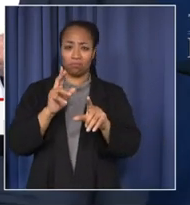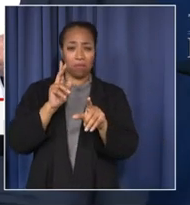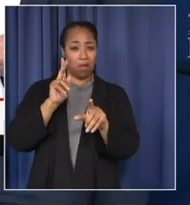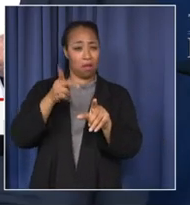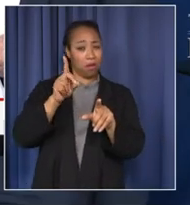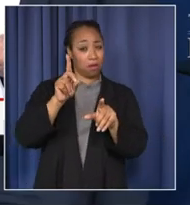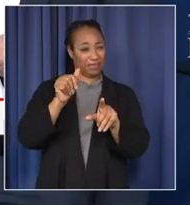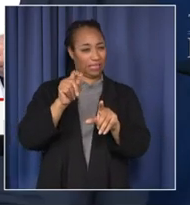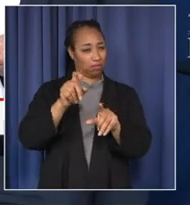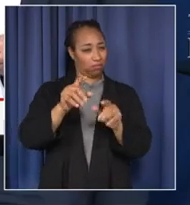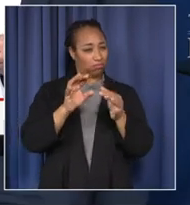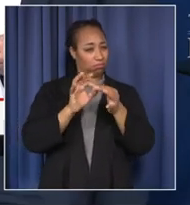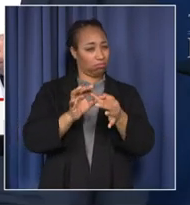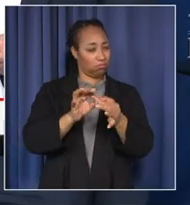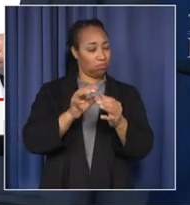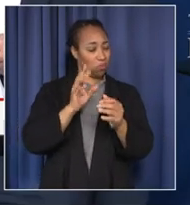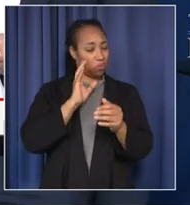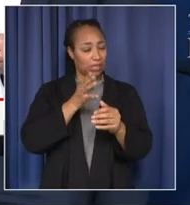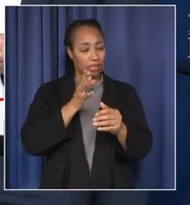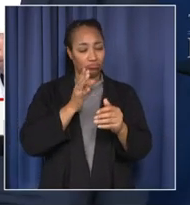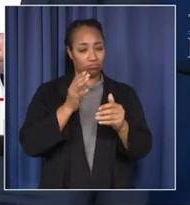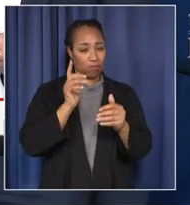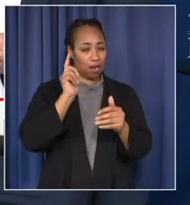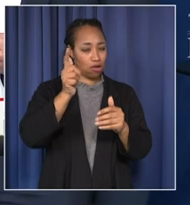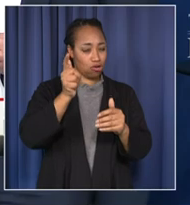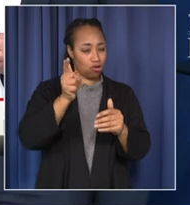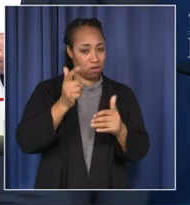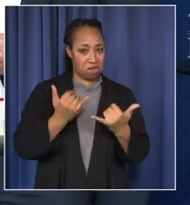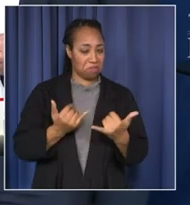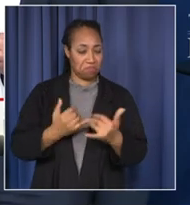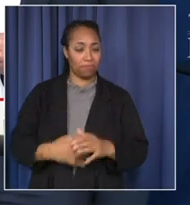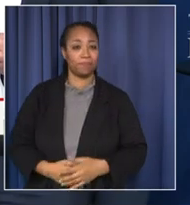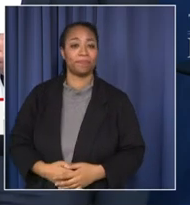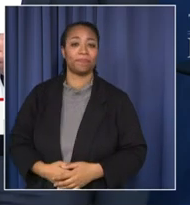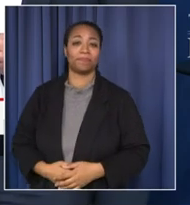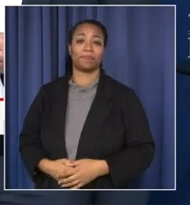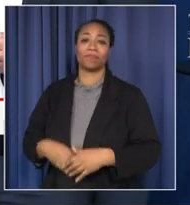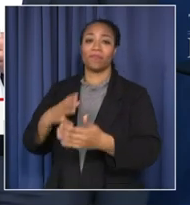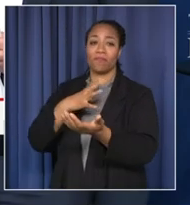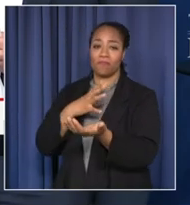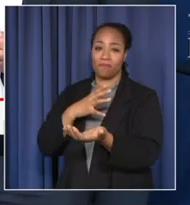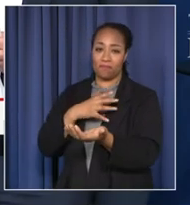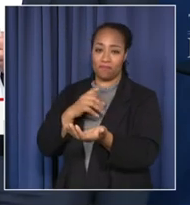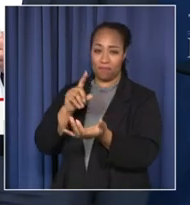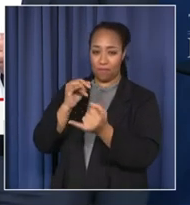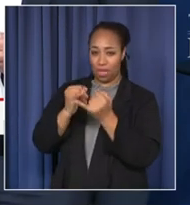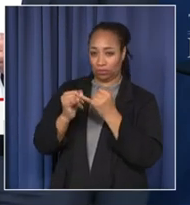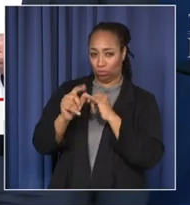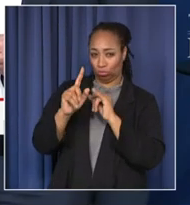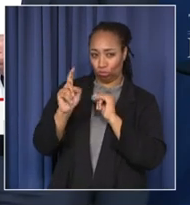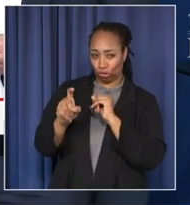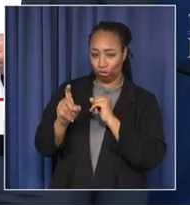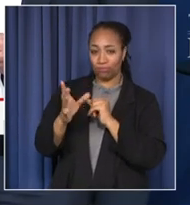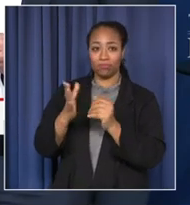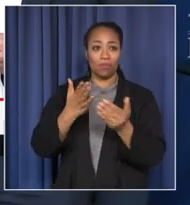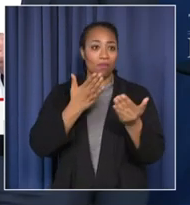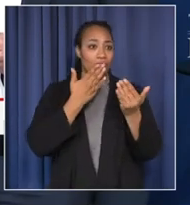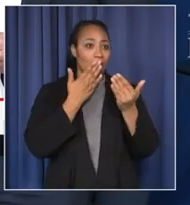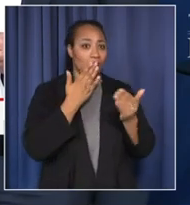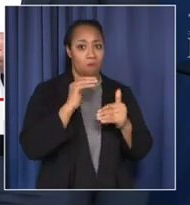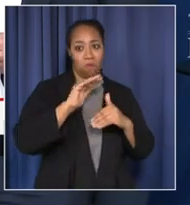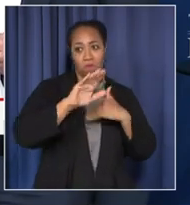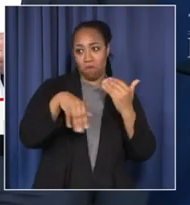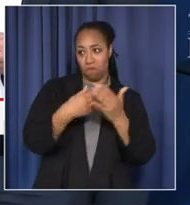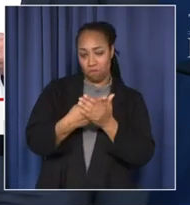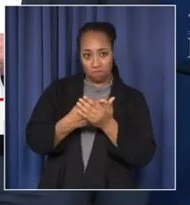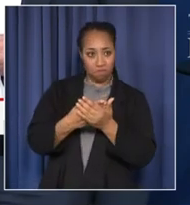I ask our final question here, let me take a moment to thank the Headliners team leader, Jen Judson, Headliners team member and past National